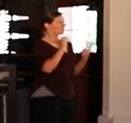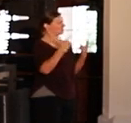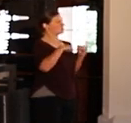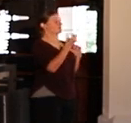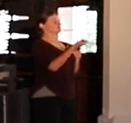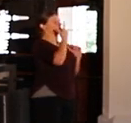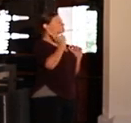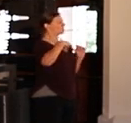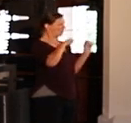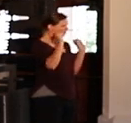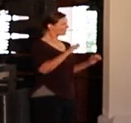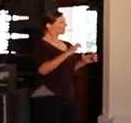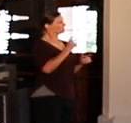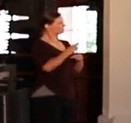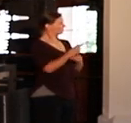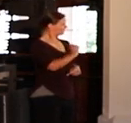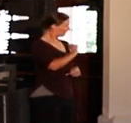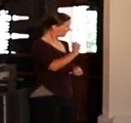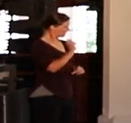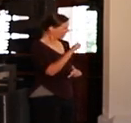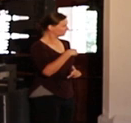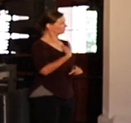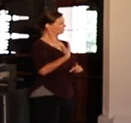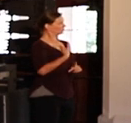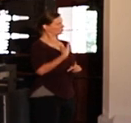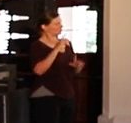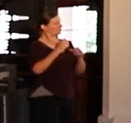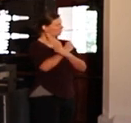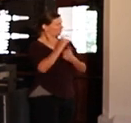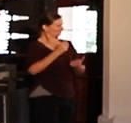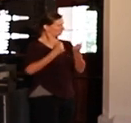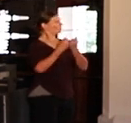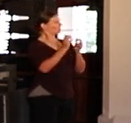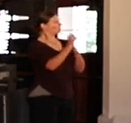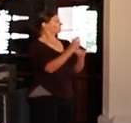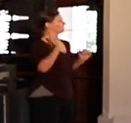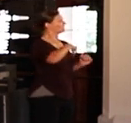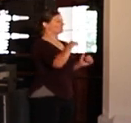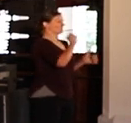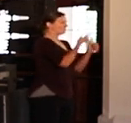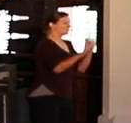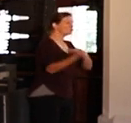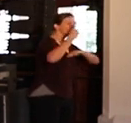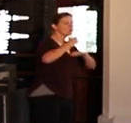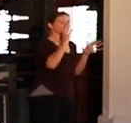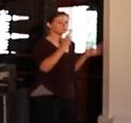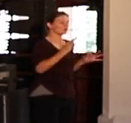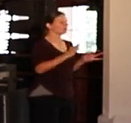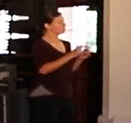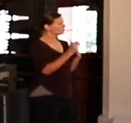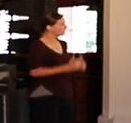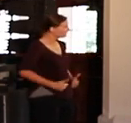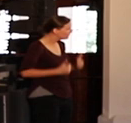swim beyond our own, buoyed by love. We choose each day to live into hope of peace